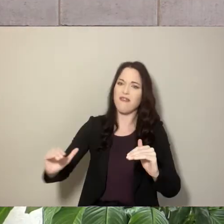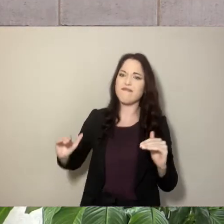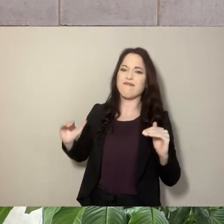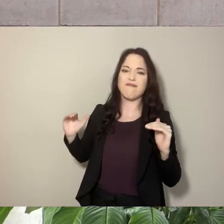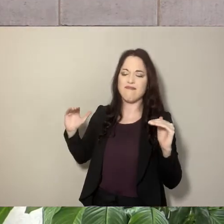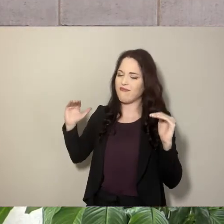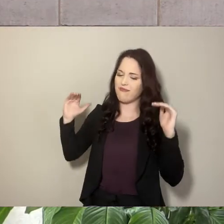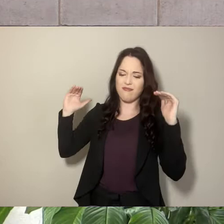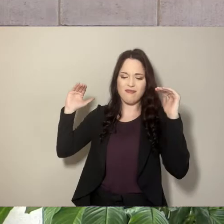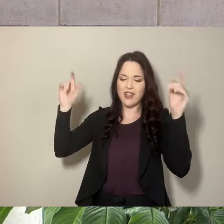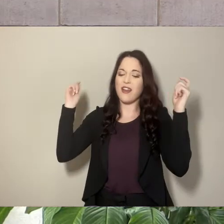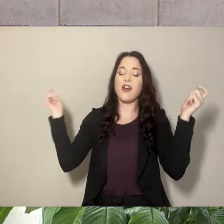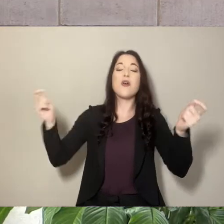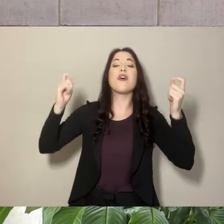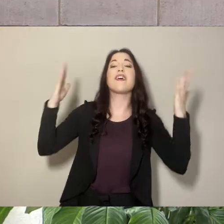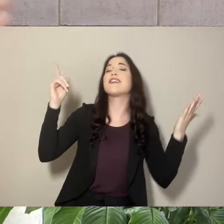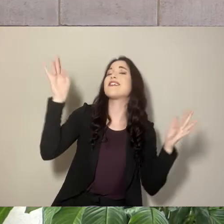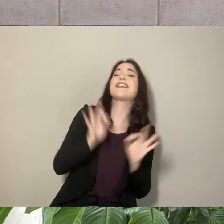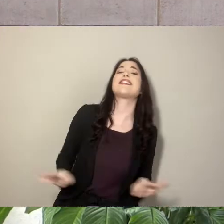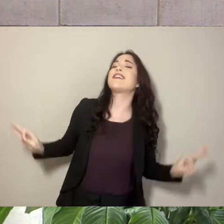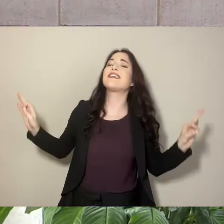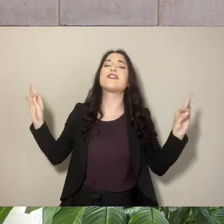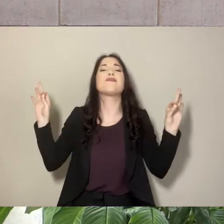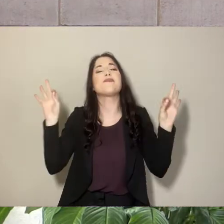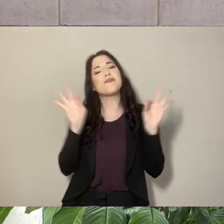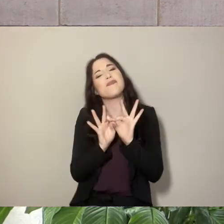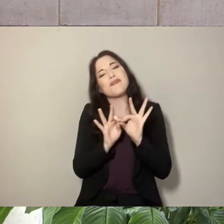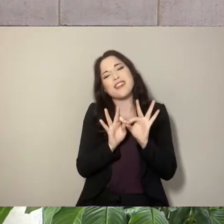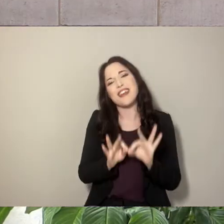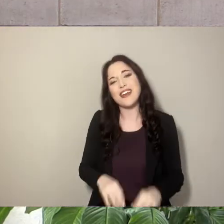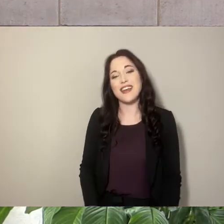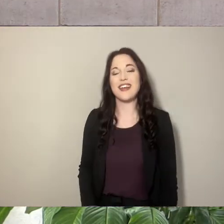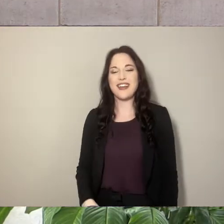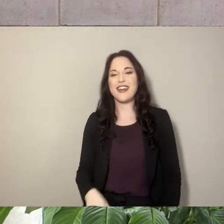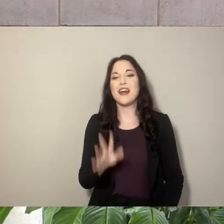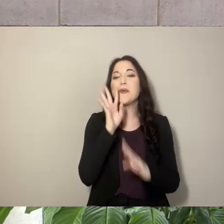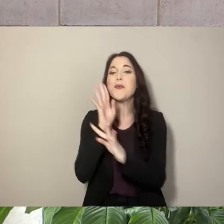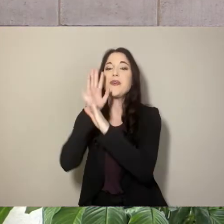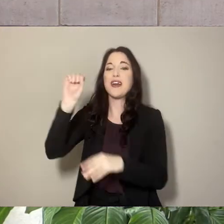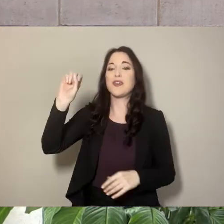up. Hallelujah, you're worthy. Come on, sopranos, that's your part. Come on, sopranos.